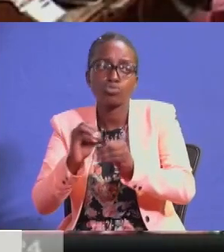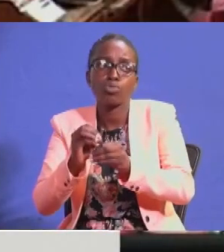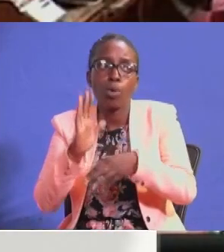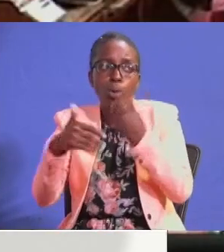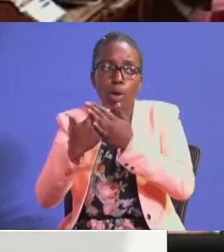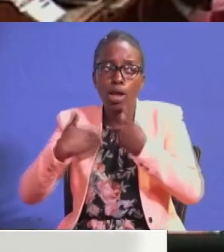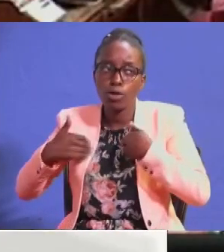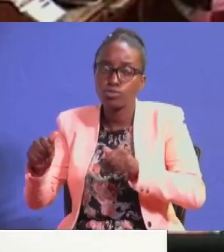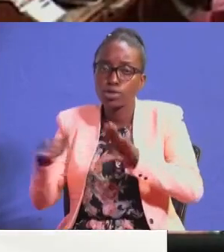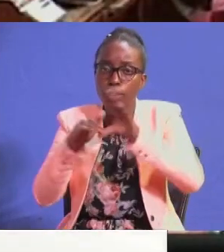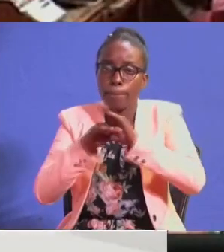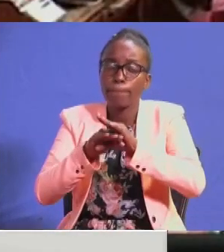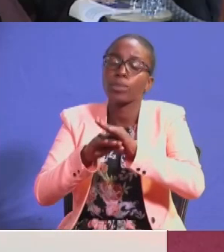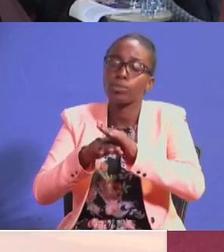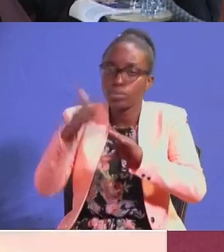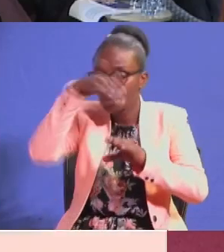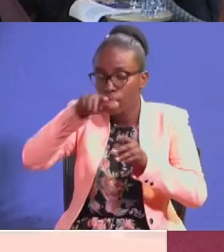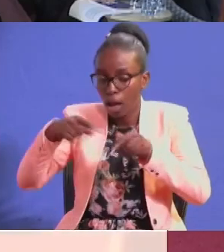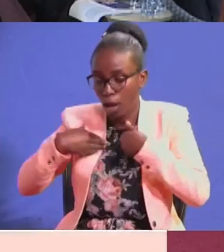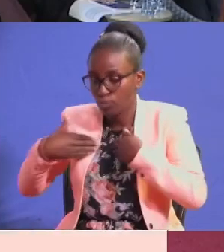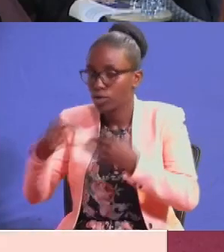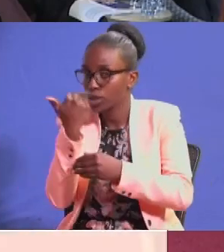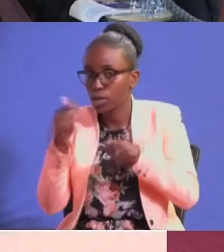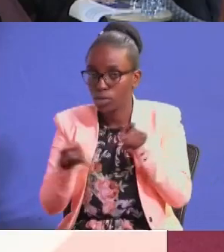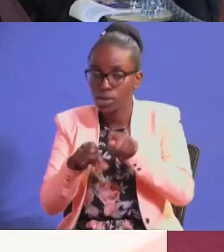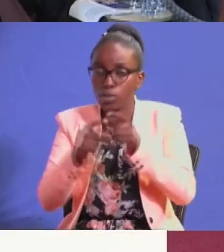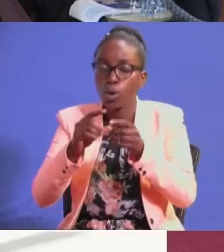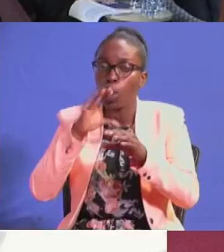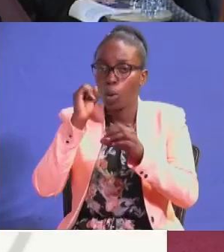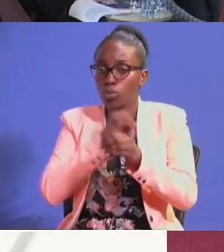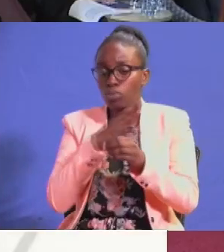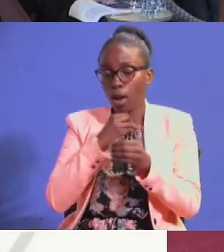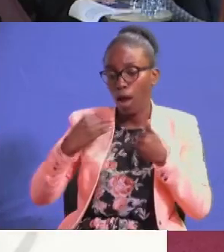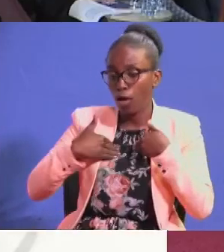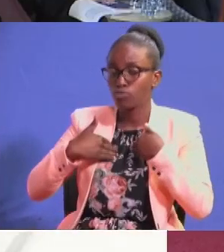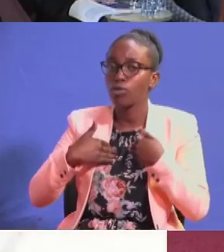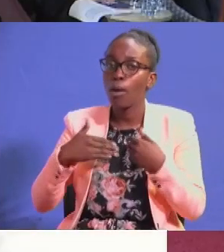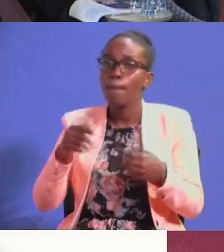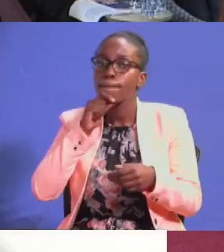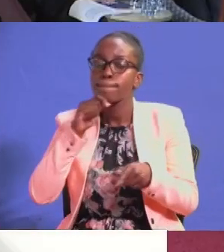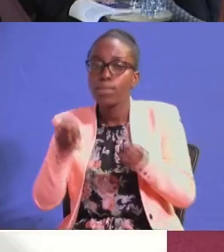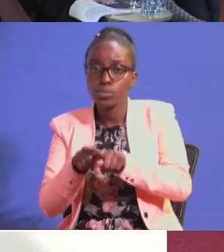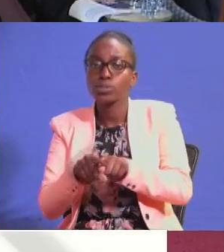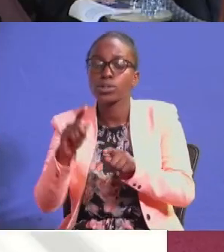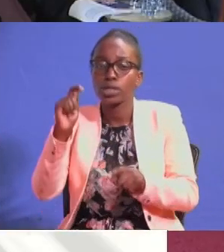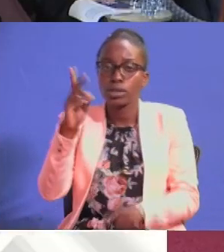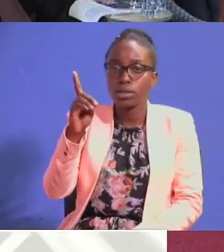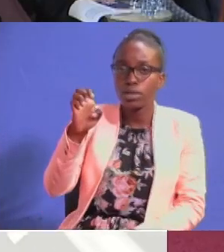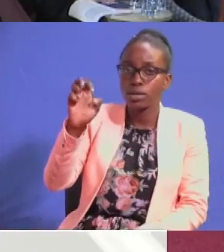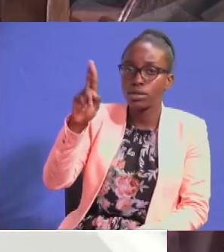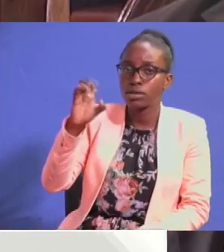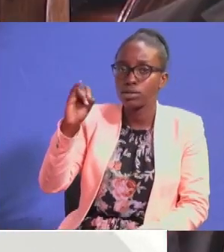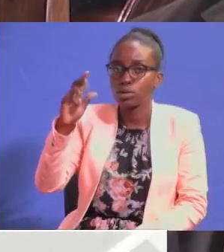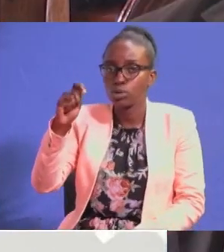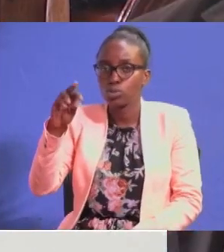members of parliament from Gachagua's arguments that some properties belonged to his late brother Derito Gachagua and accused Gachagua of